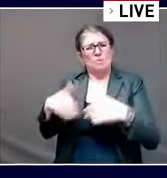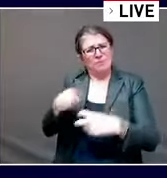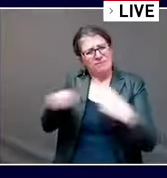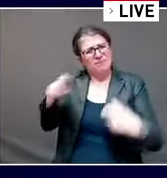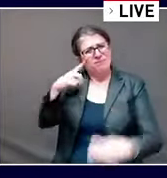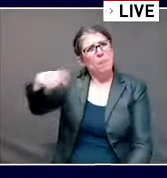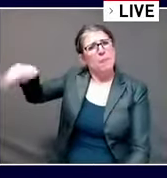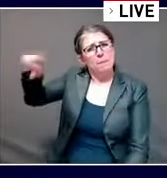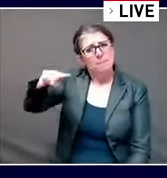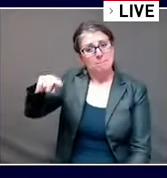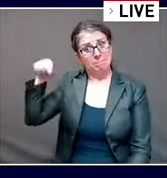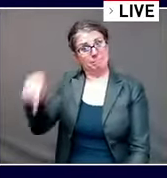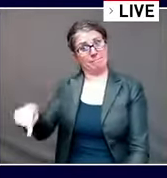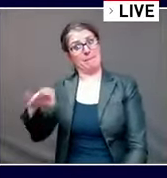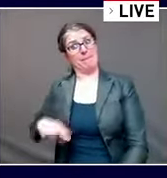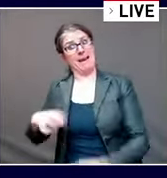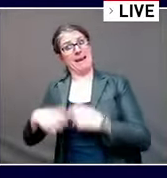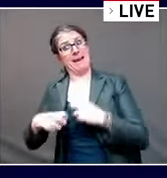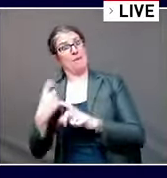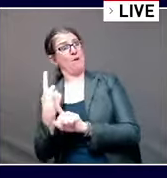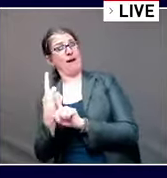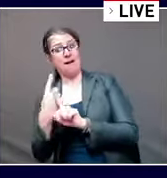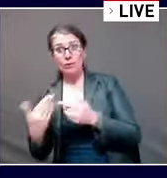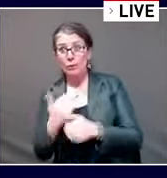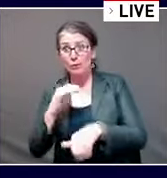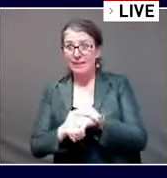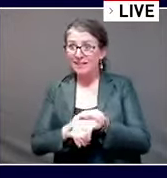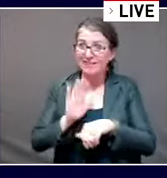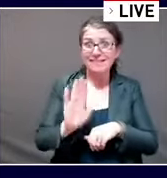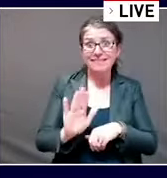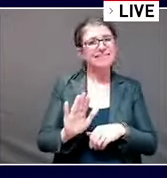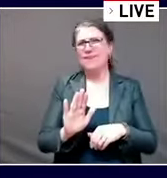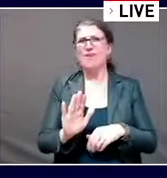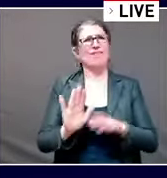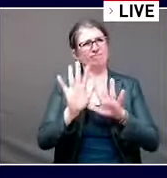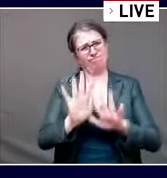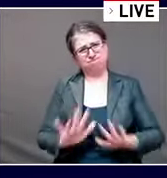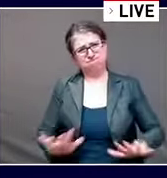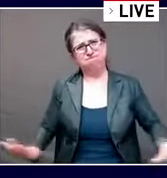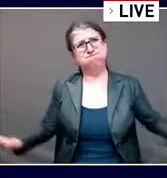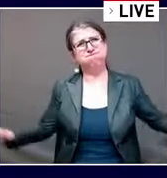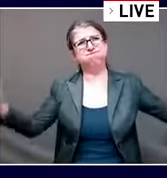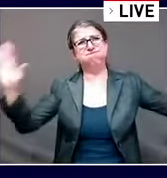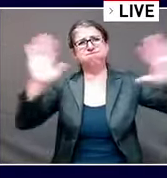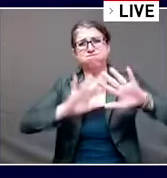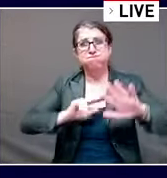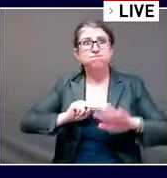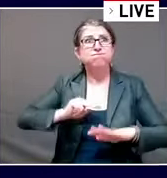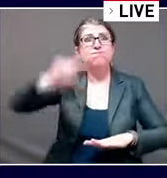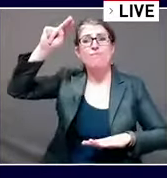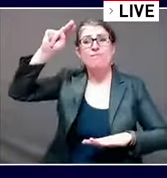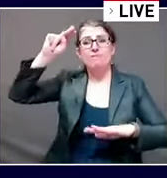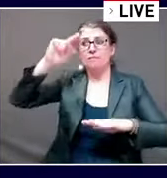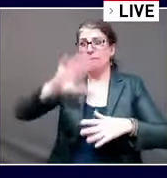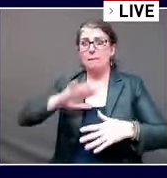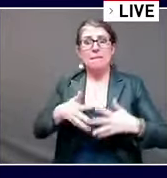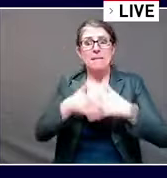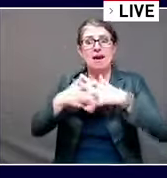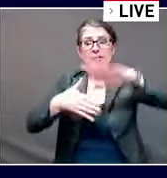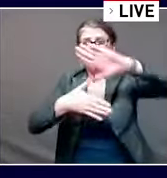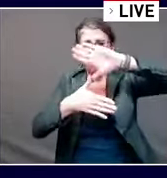keep in mind the unmeasurable toll that this is taking, the things that the numbers don't just capture. In short,